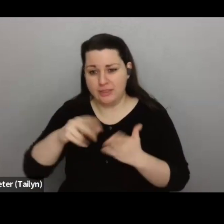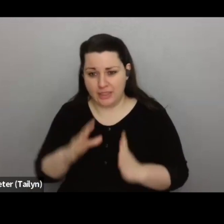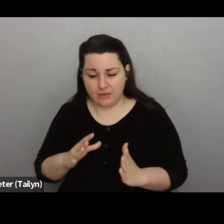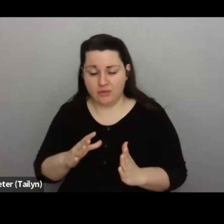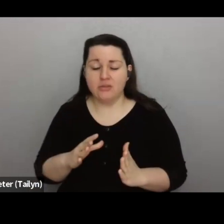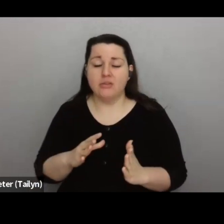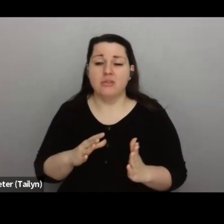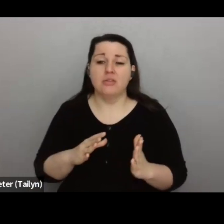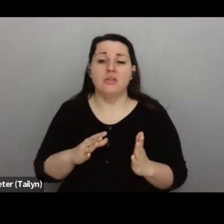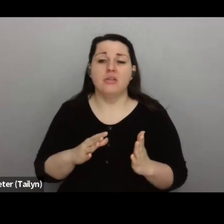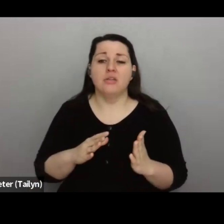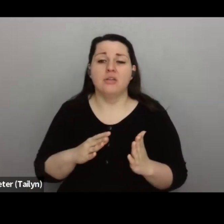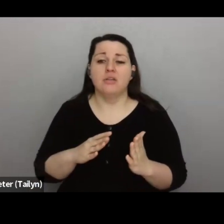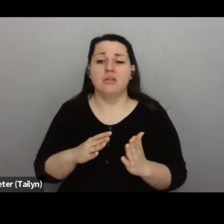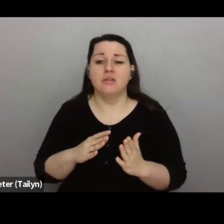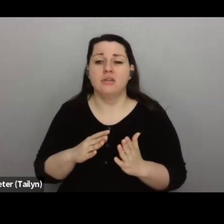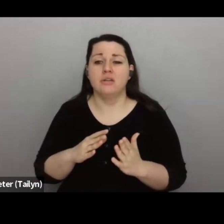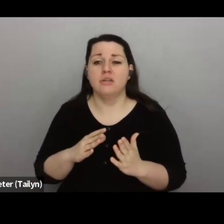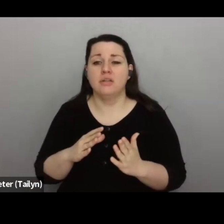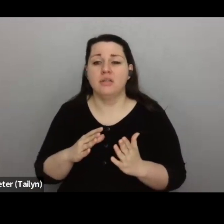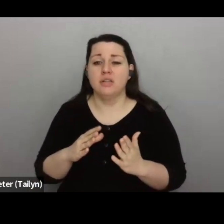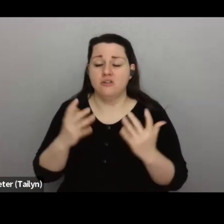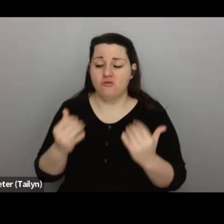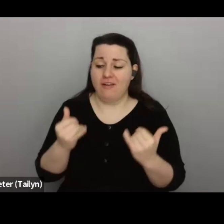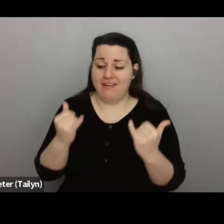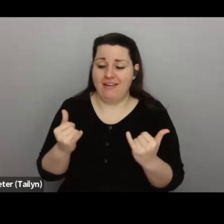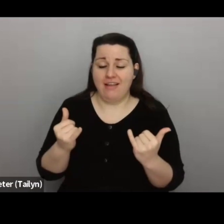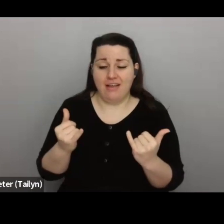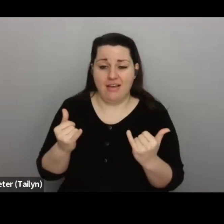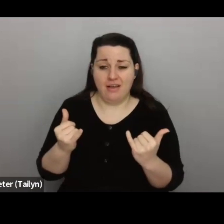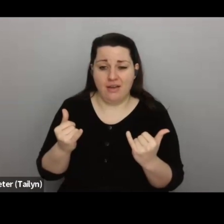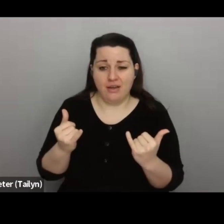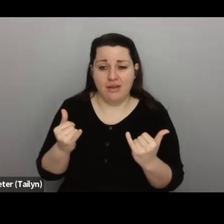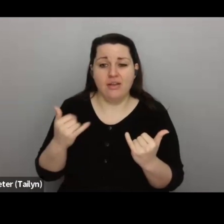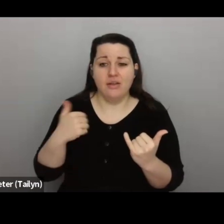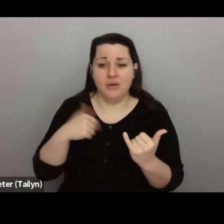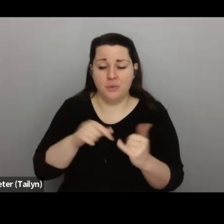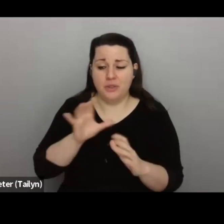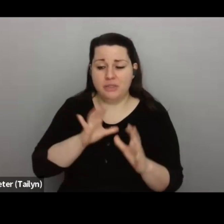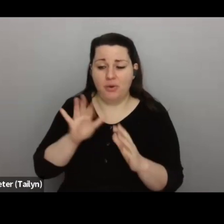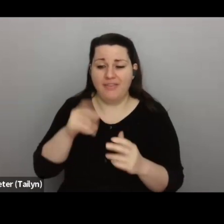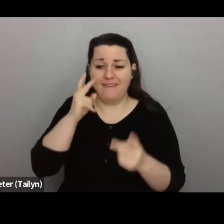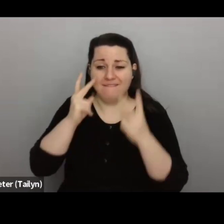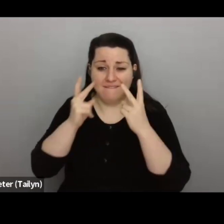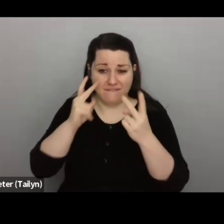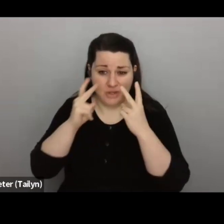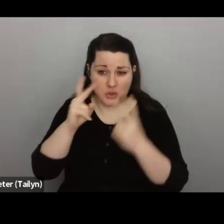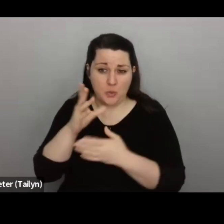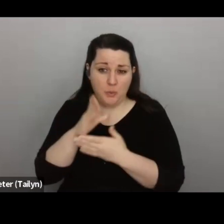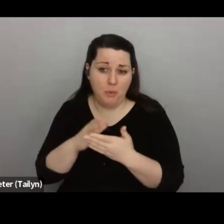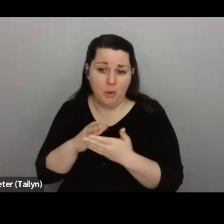right? And the thing that we're exploring at this moment very much is the visual aspects